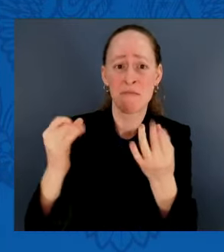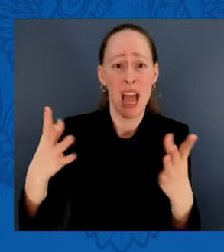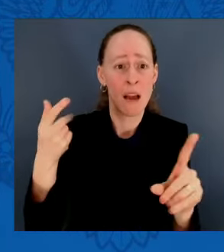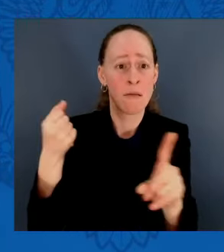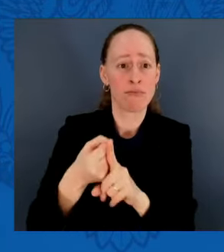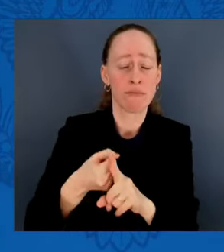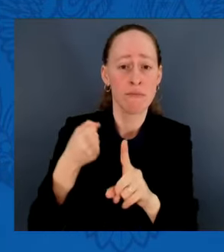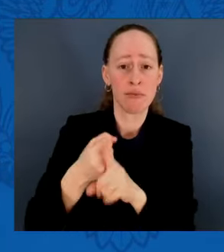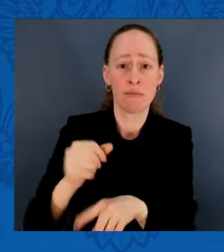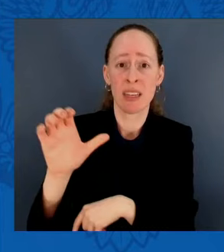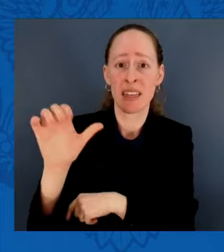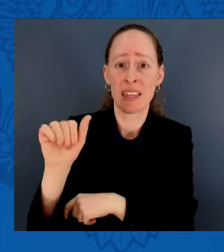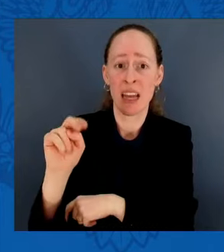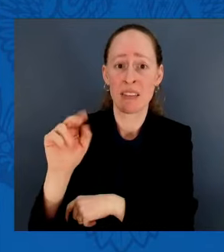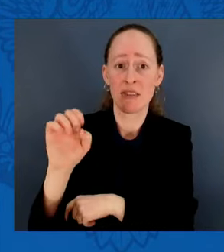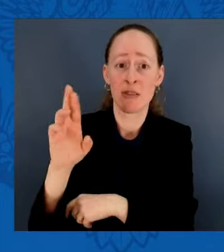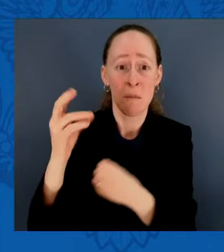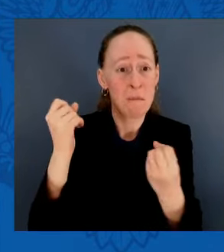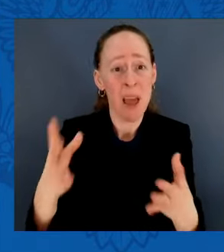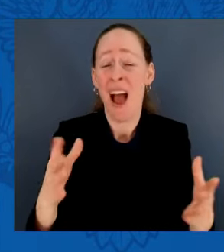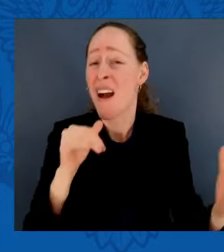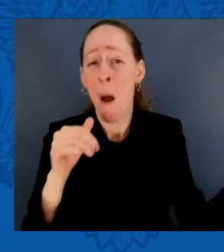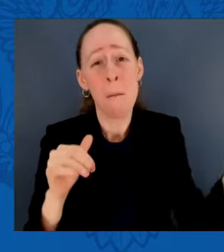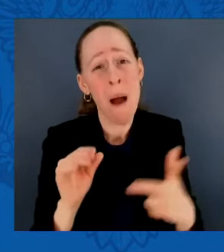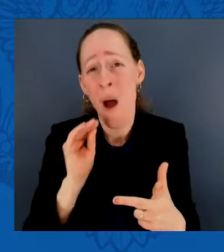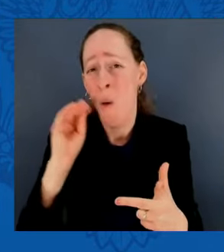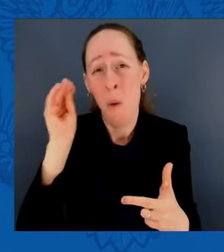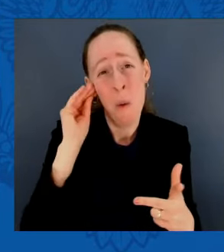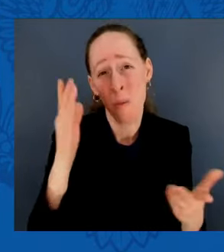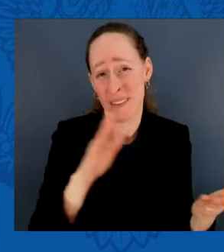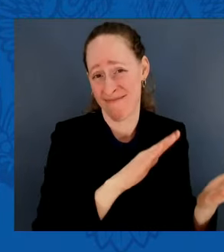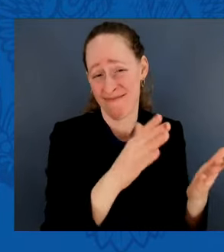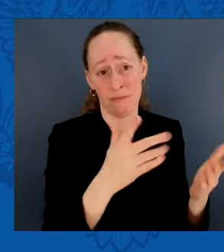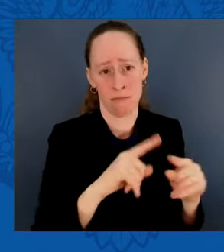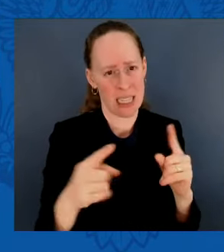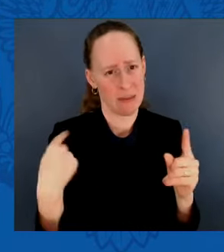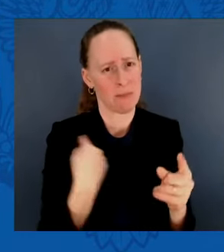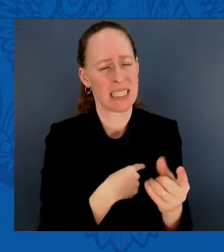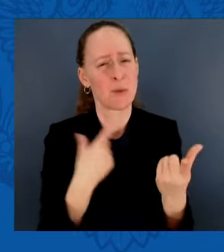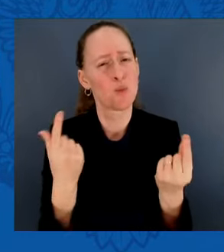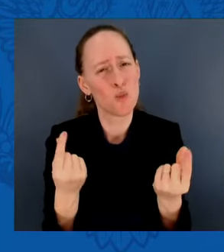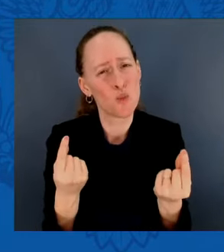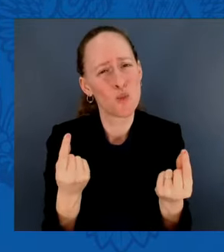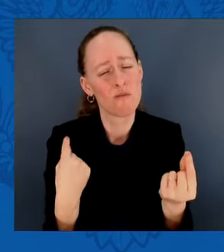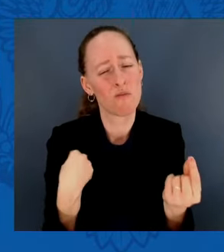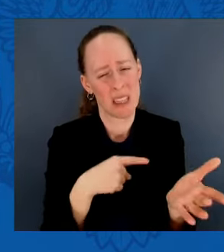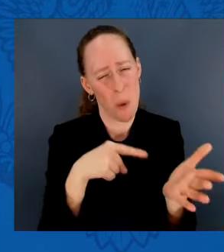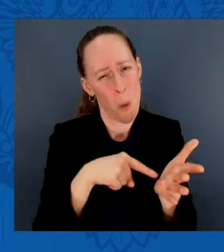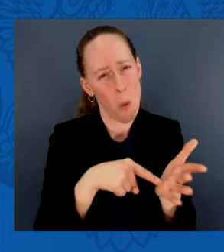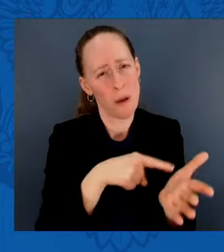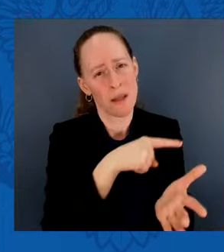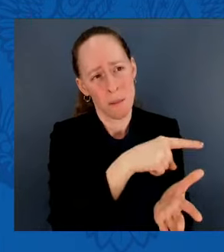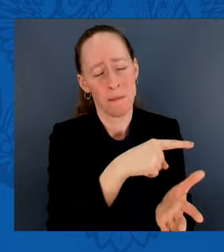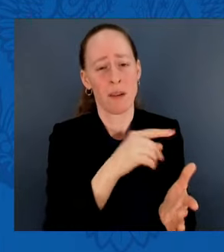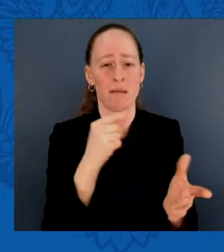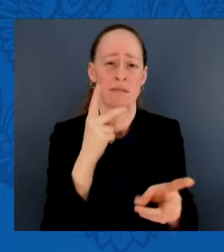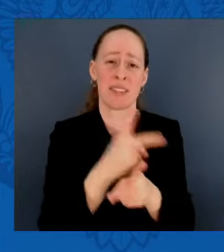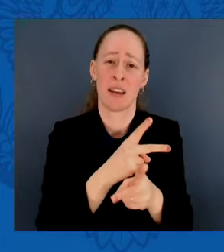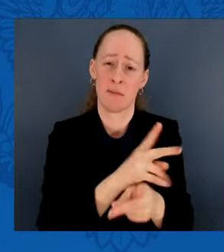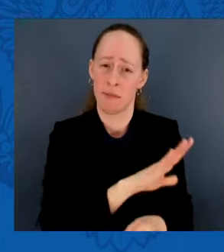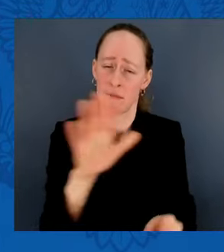families support. We owe it to ourselves to keep supporting our new health research agency called